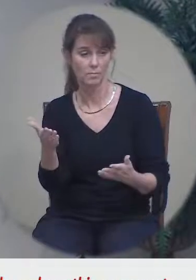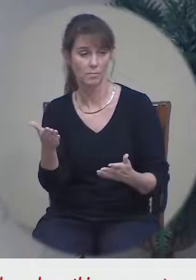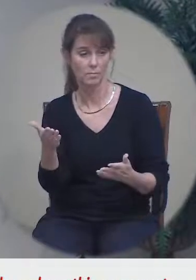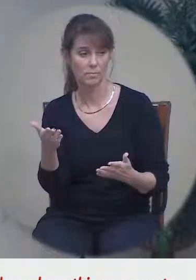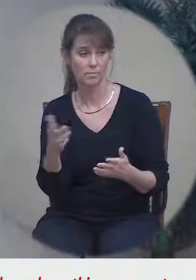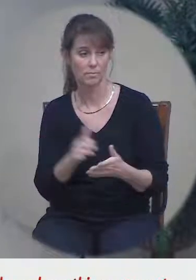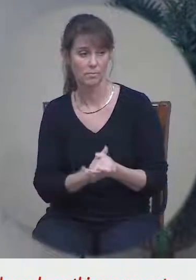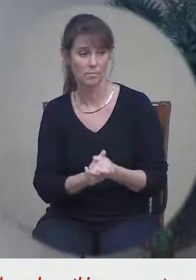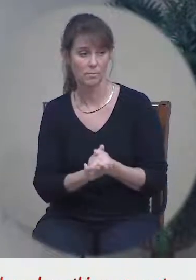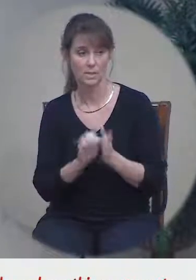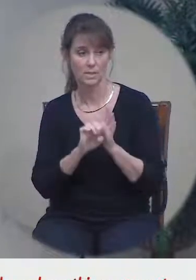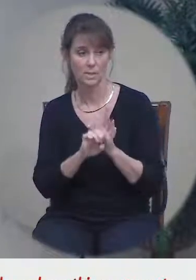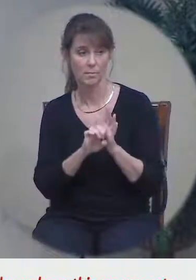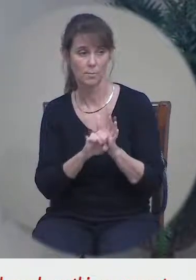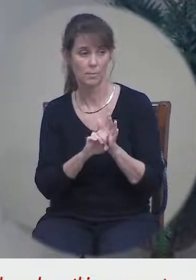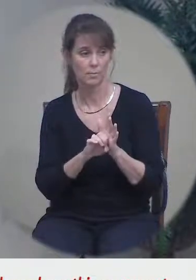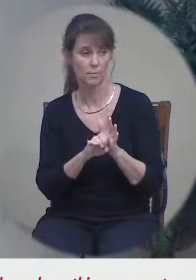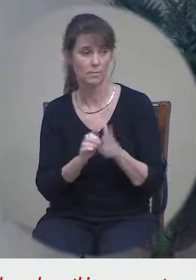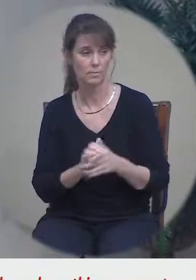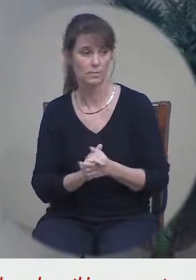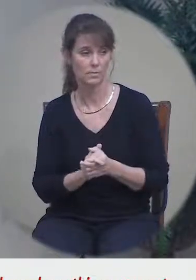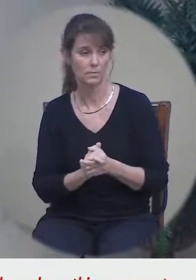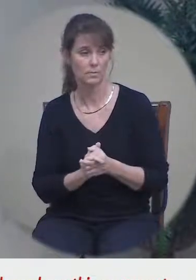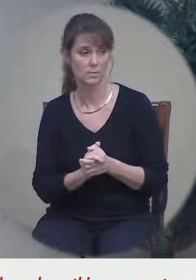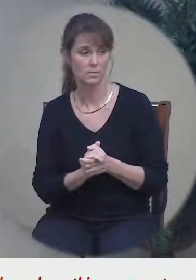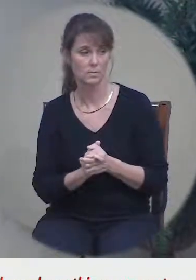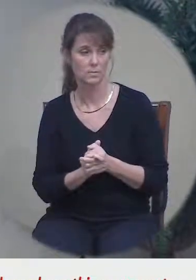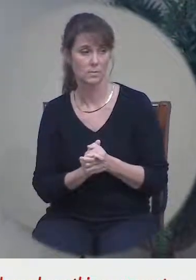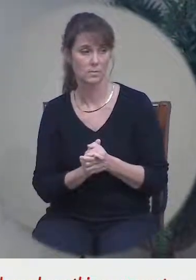thing he did when he got up